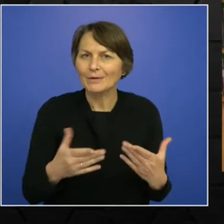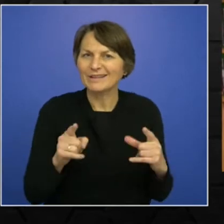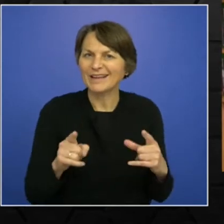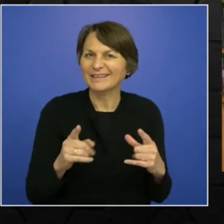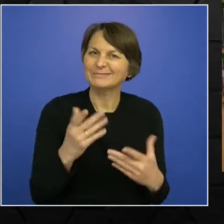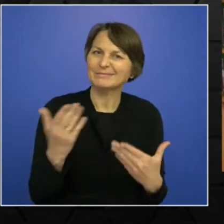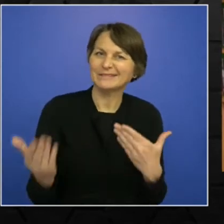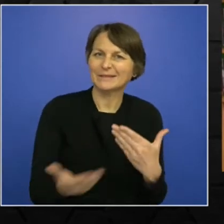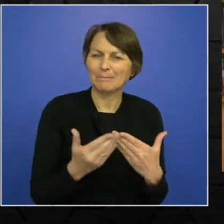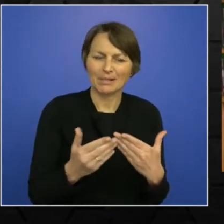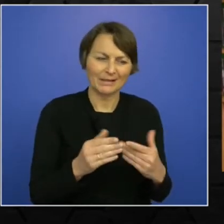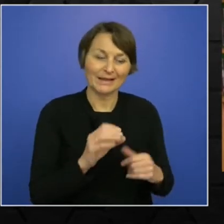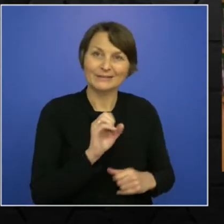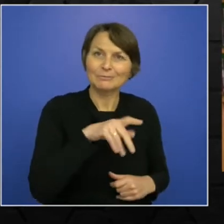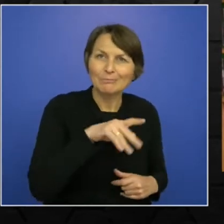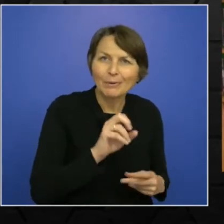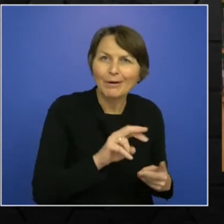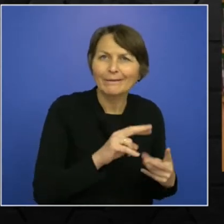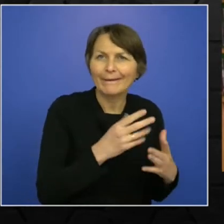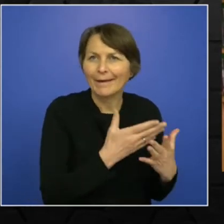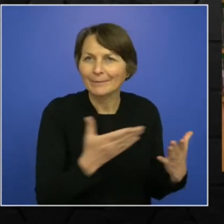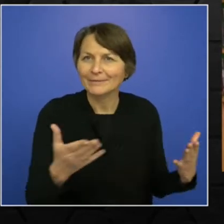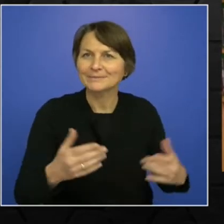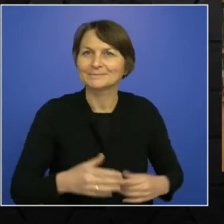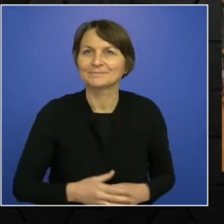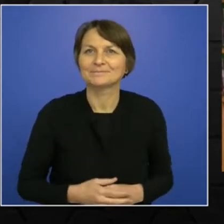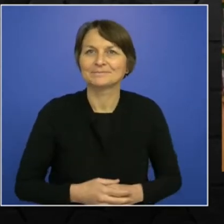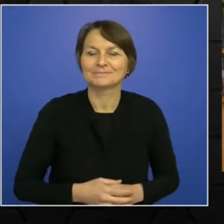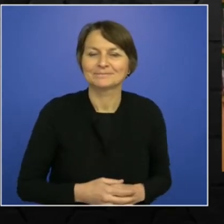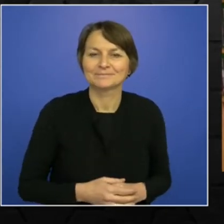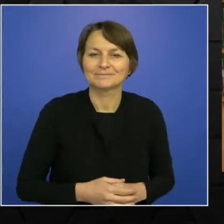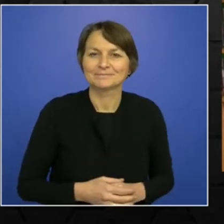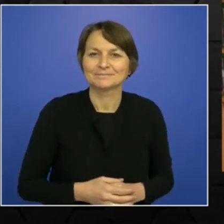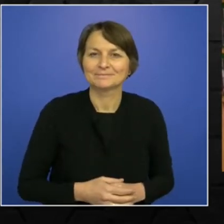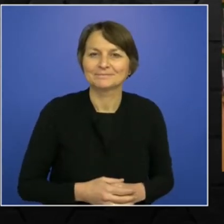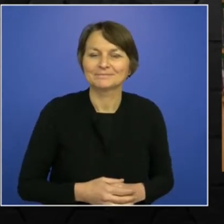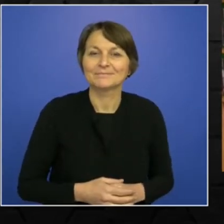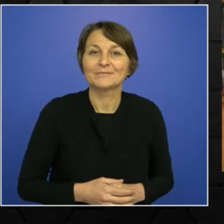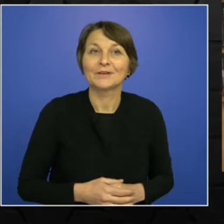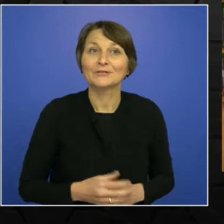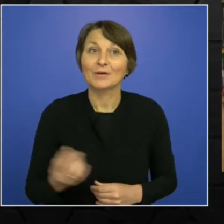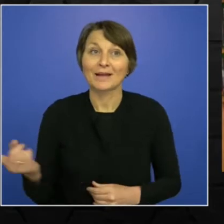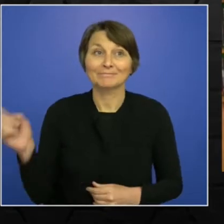Spark and all these things. And for this session, Priyanka Shah which will be joining us. So